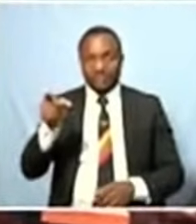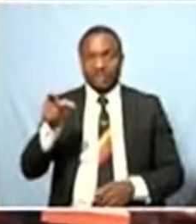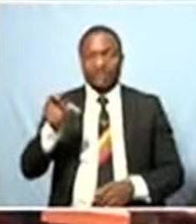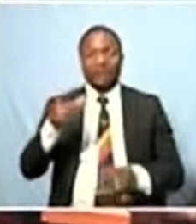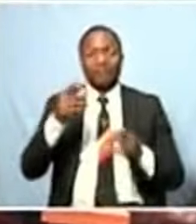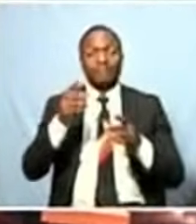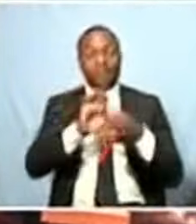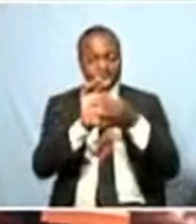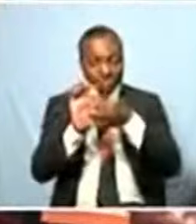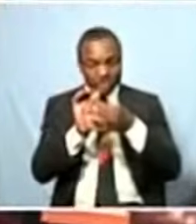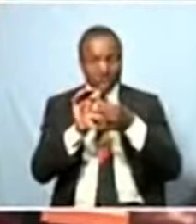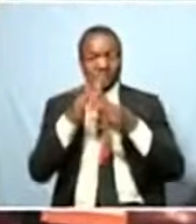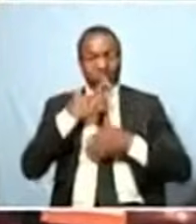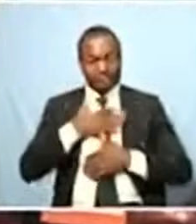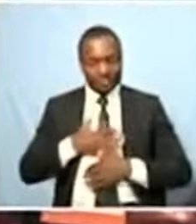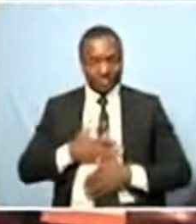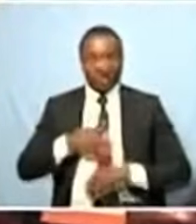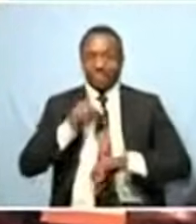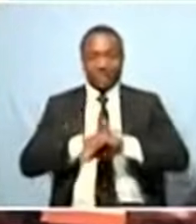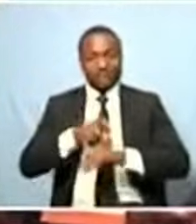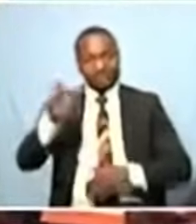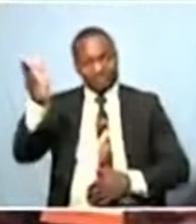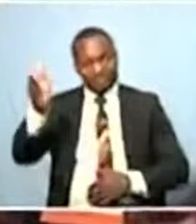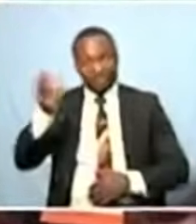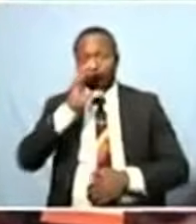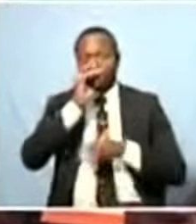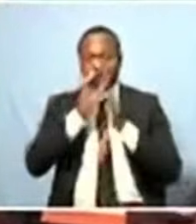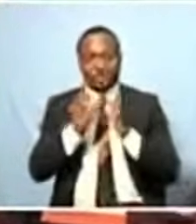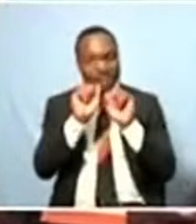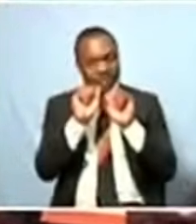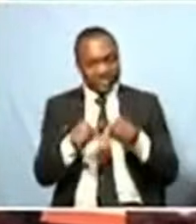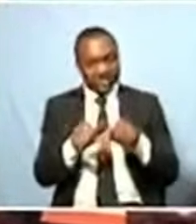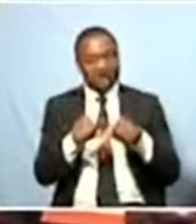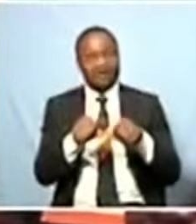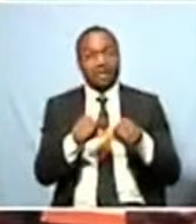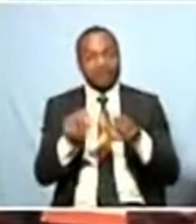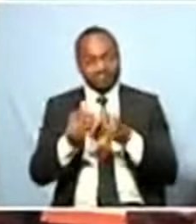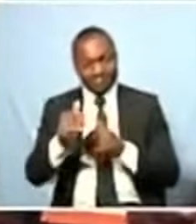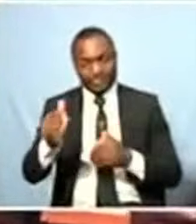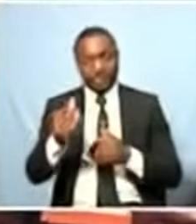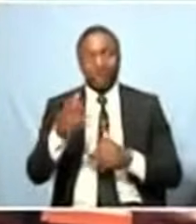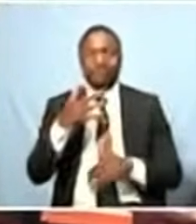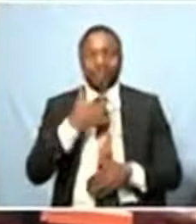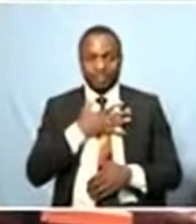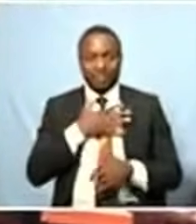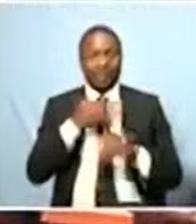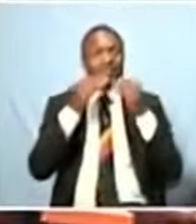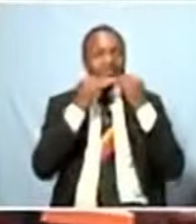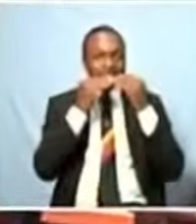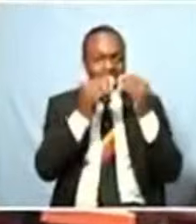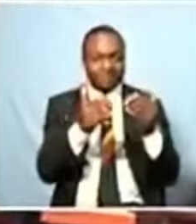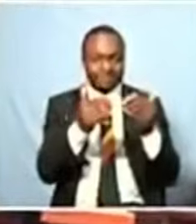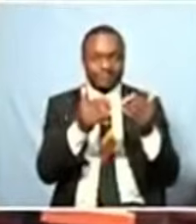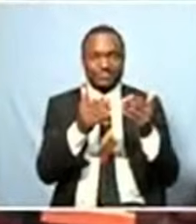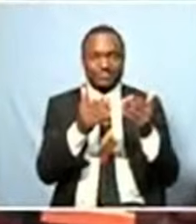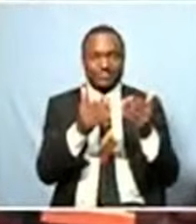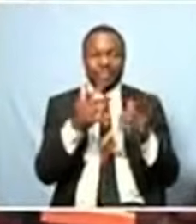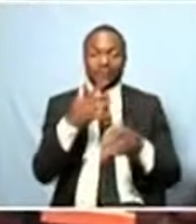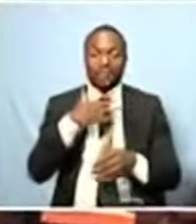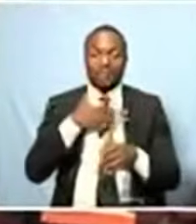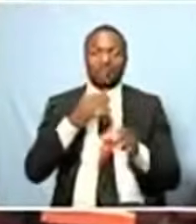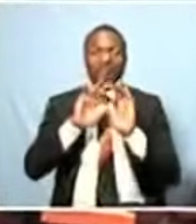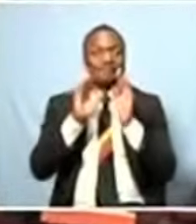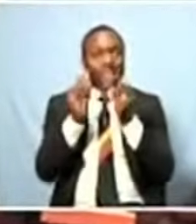campaign period. Madam Speaker, may I also extend my heartfelt appreciation to my